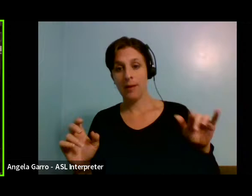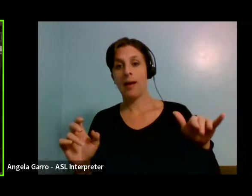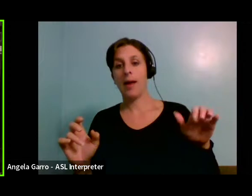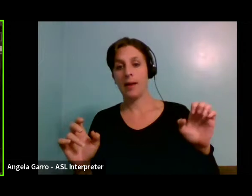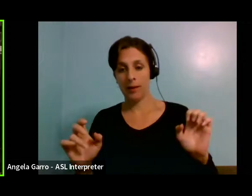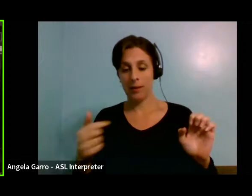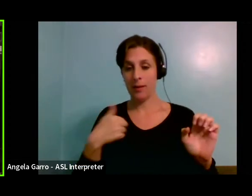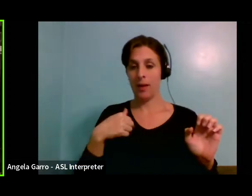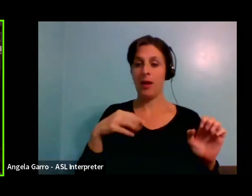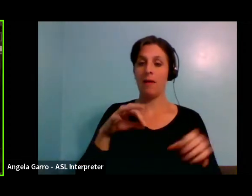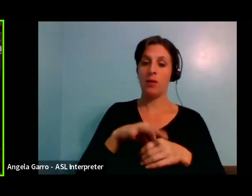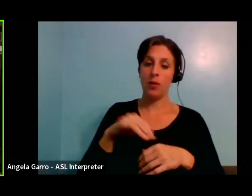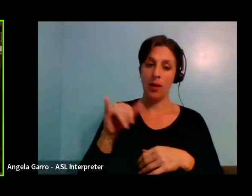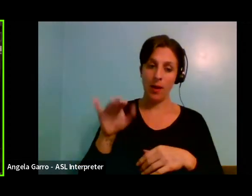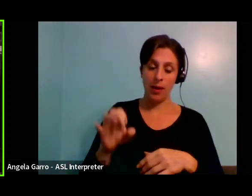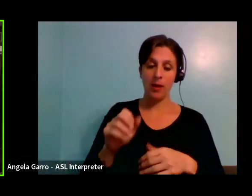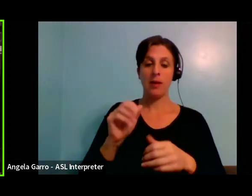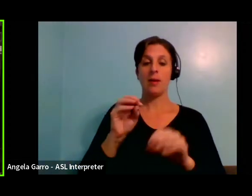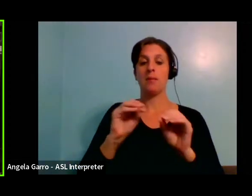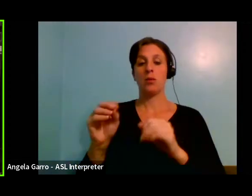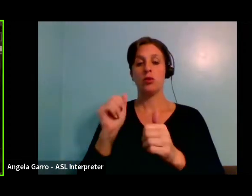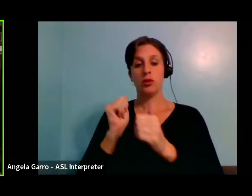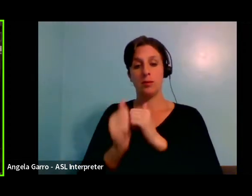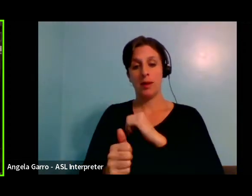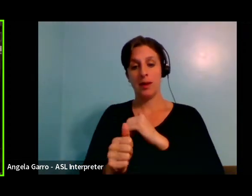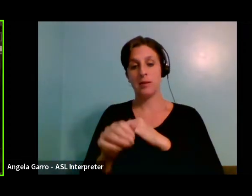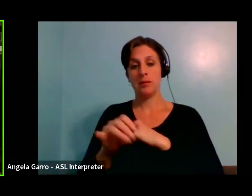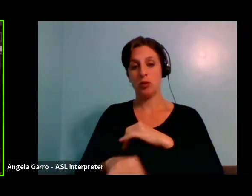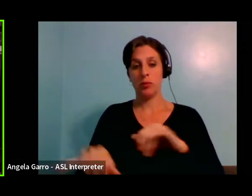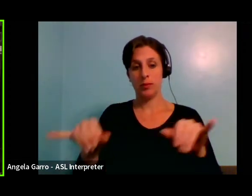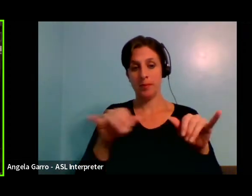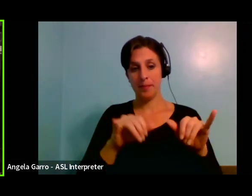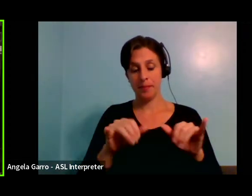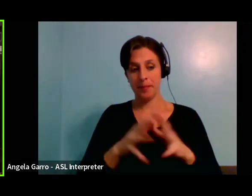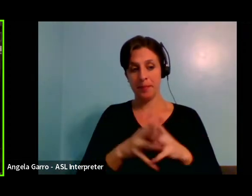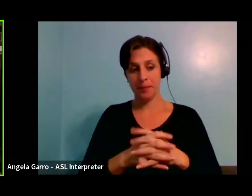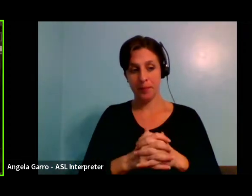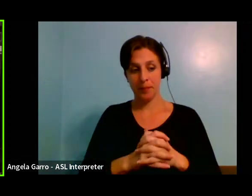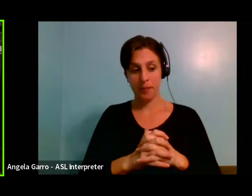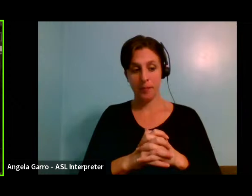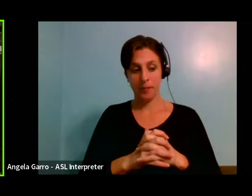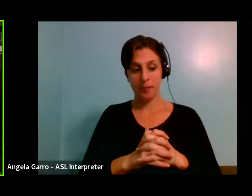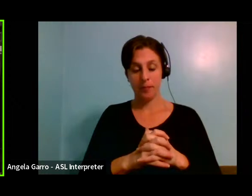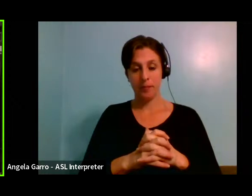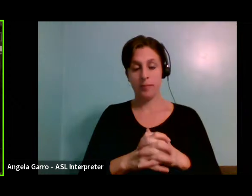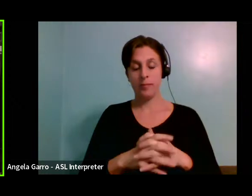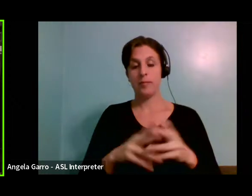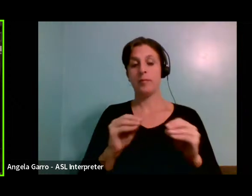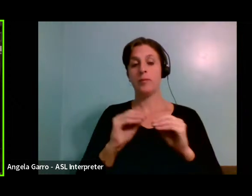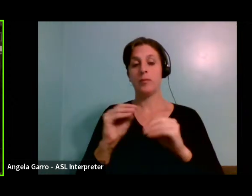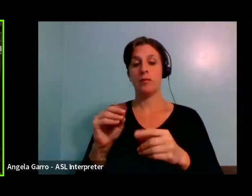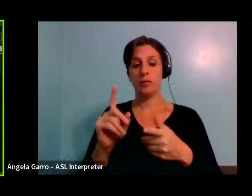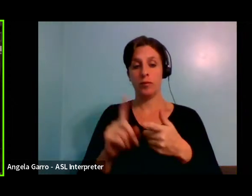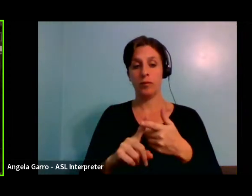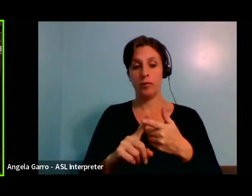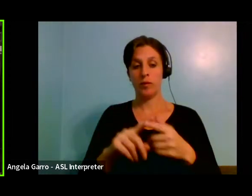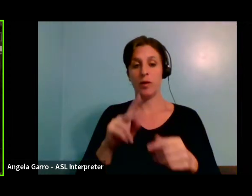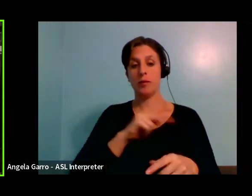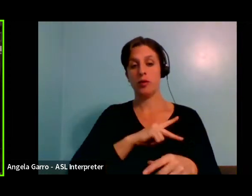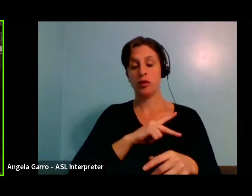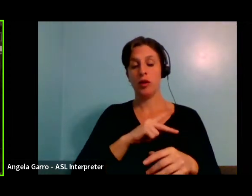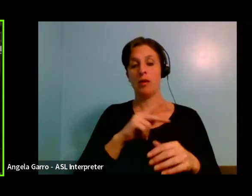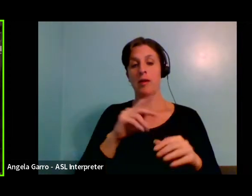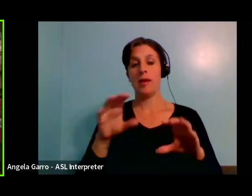vote aye. Motion passes unanimously. Okay, going on to personnel